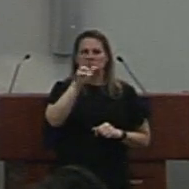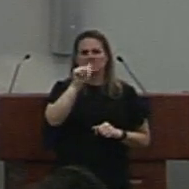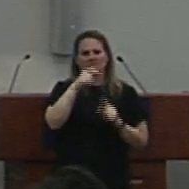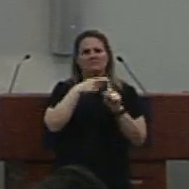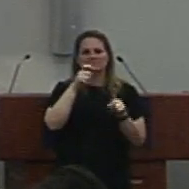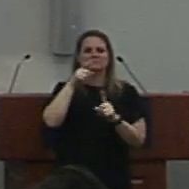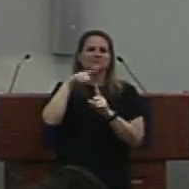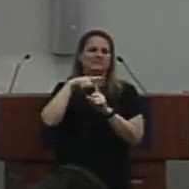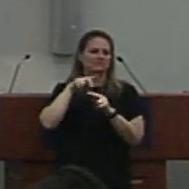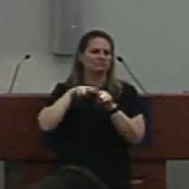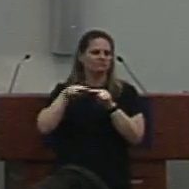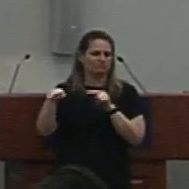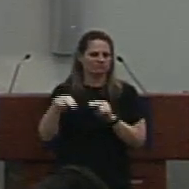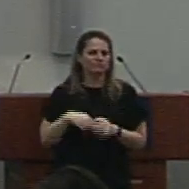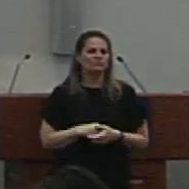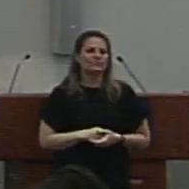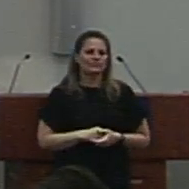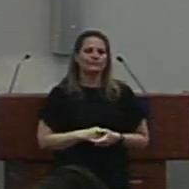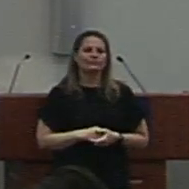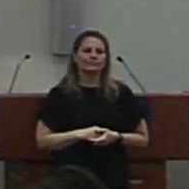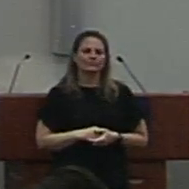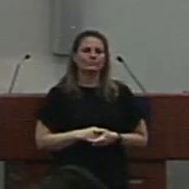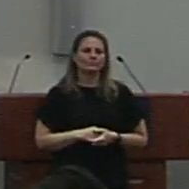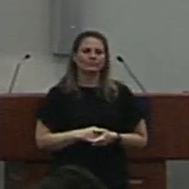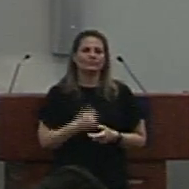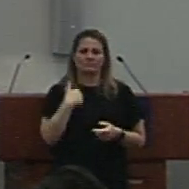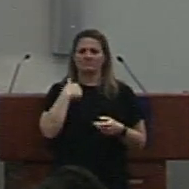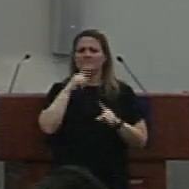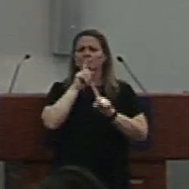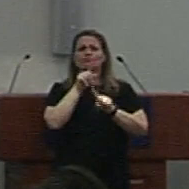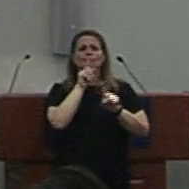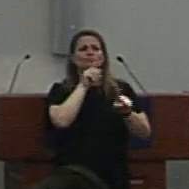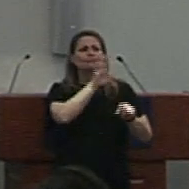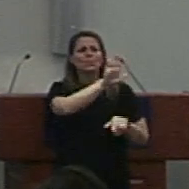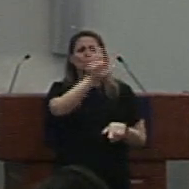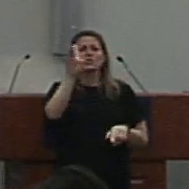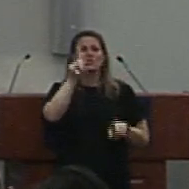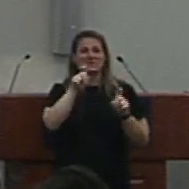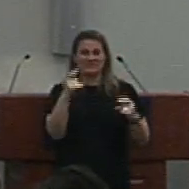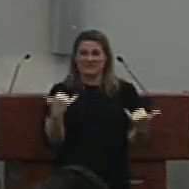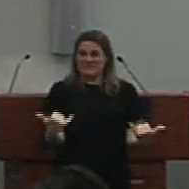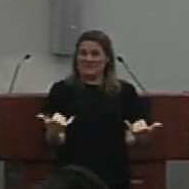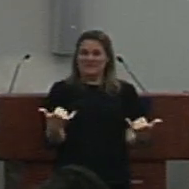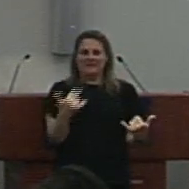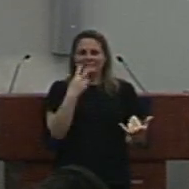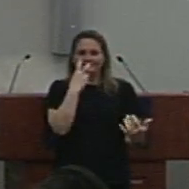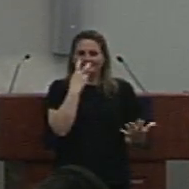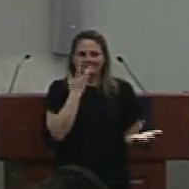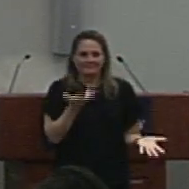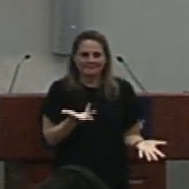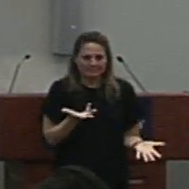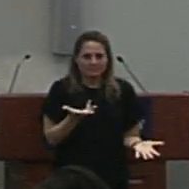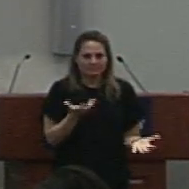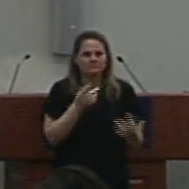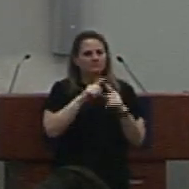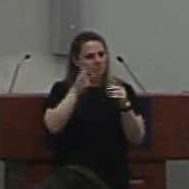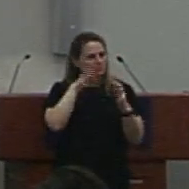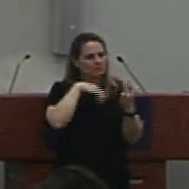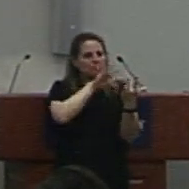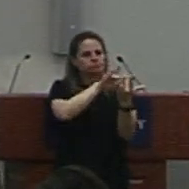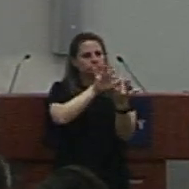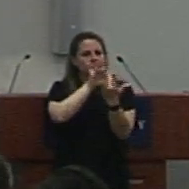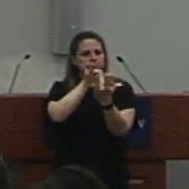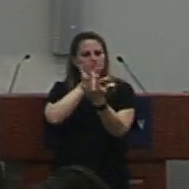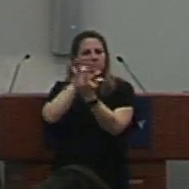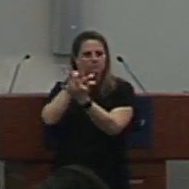answer all the questions today, but as Andrea said earlier, we will get back to people, and we're going to publish a question and answer guide